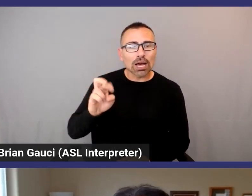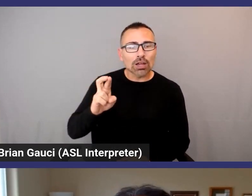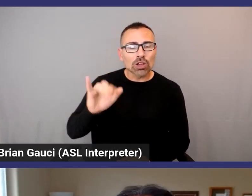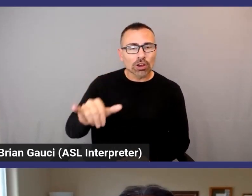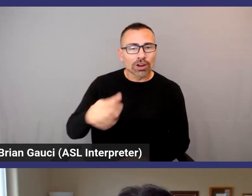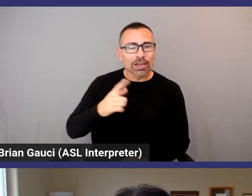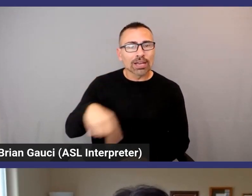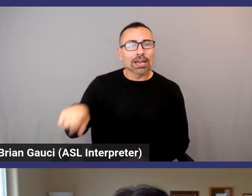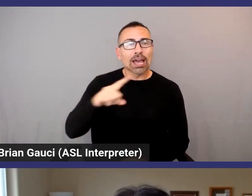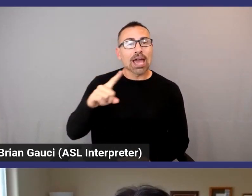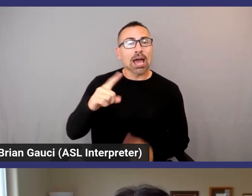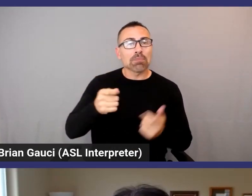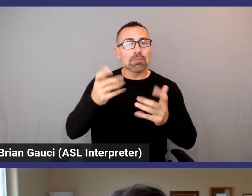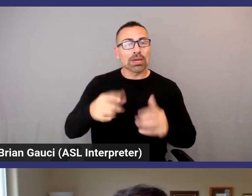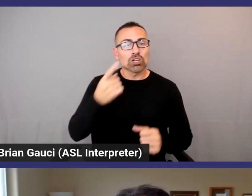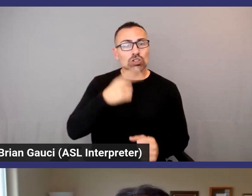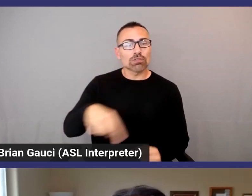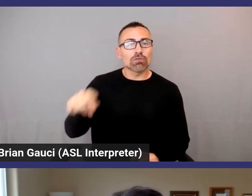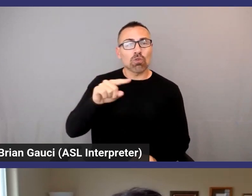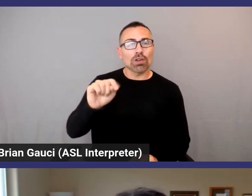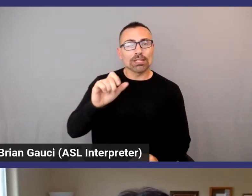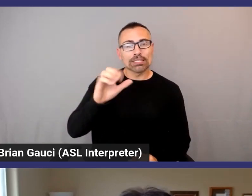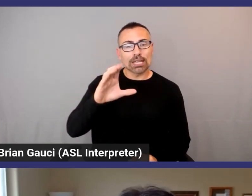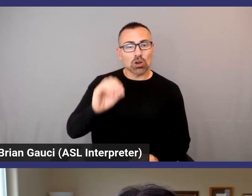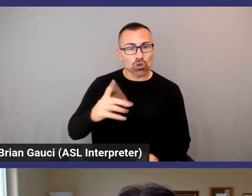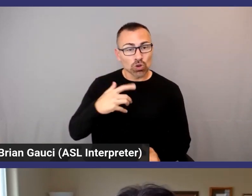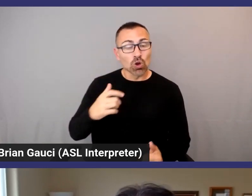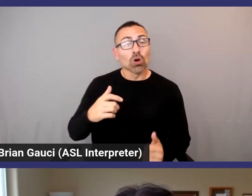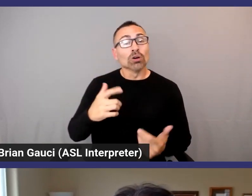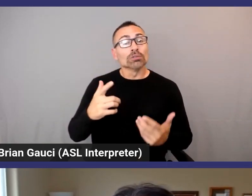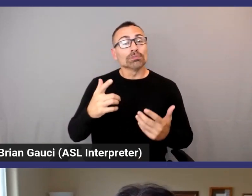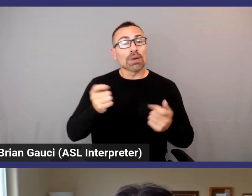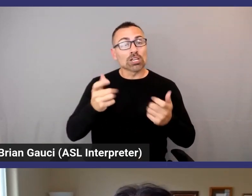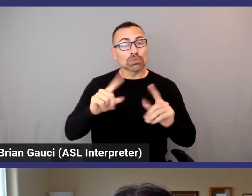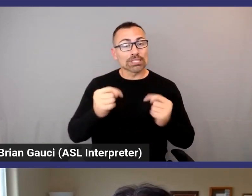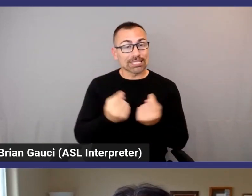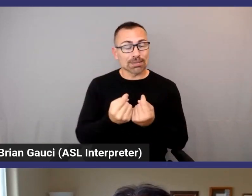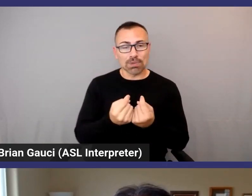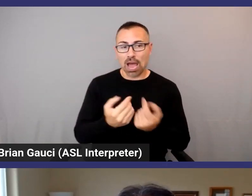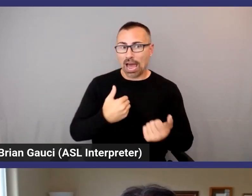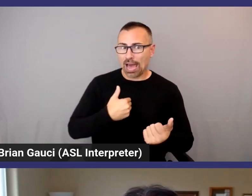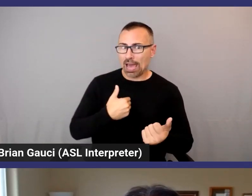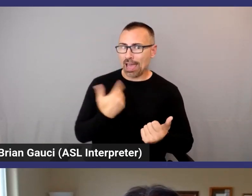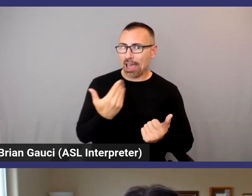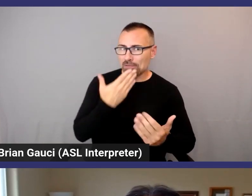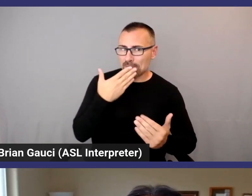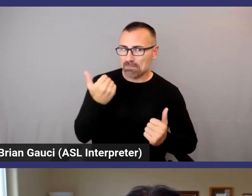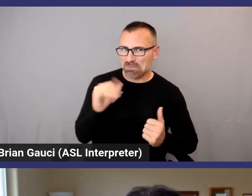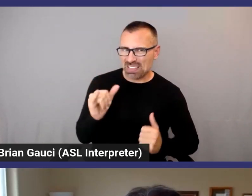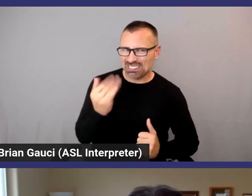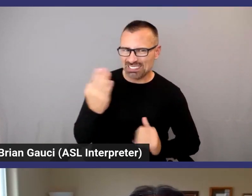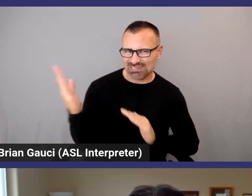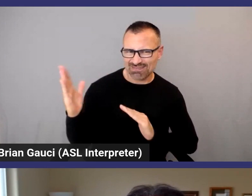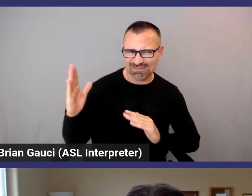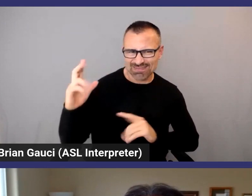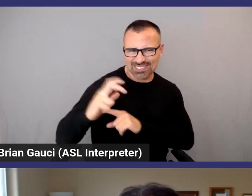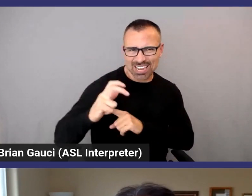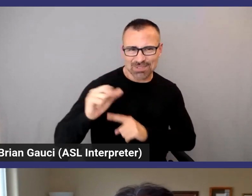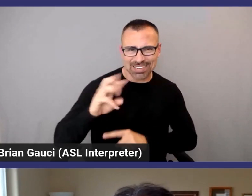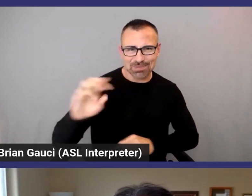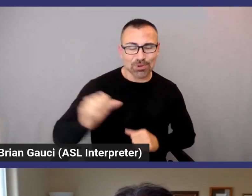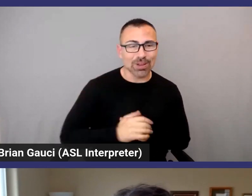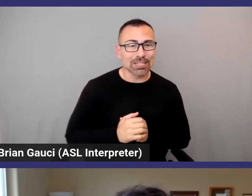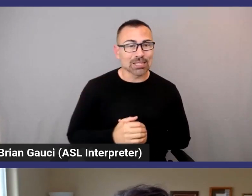EC2 Telco product management team, and I've got the coolest job in AWS. That is to make AWS the best place to